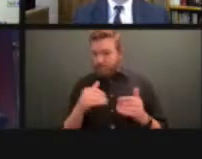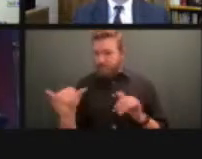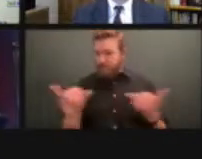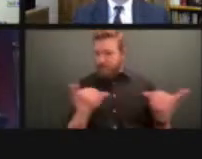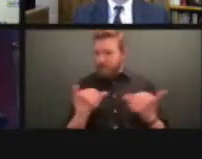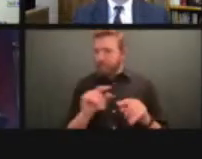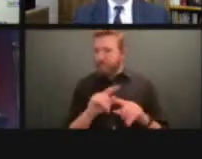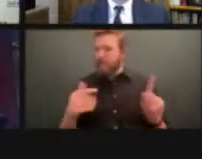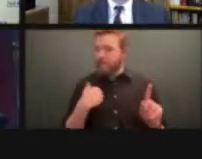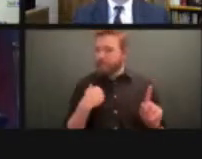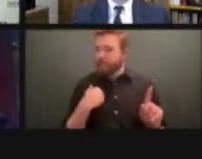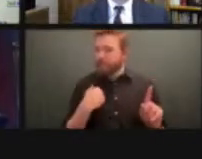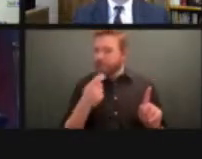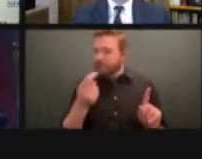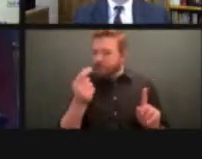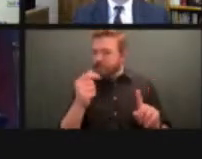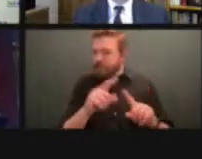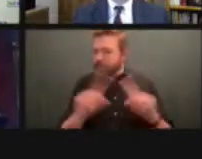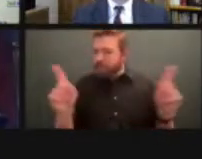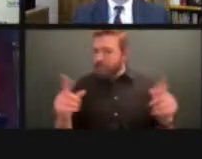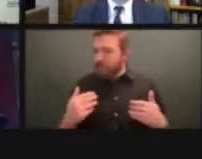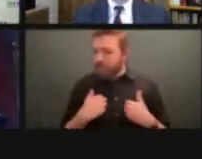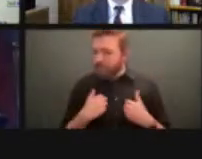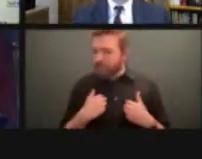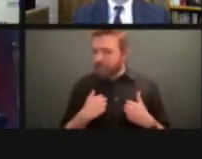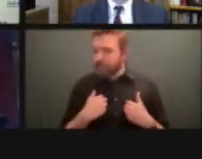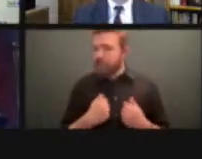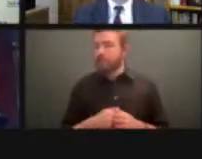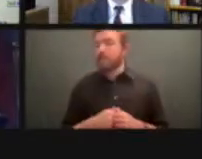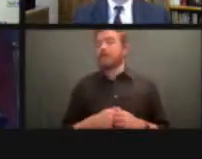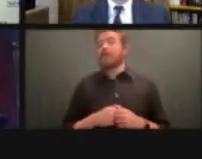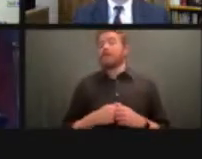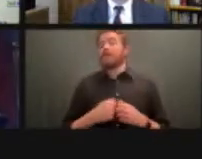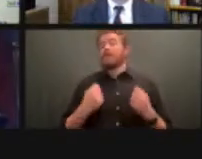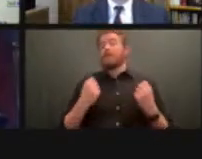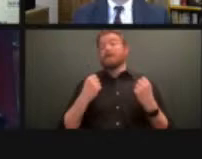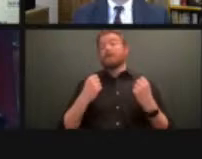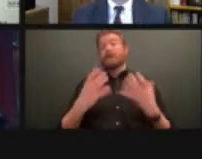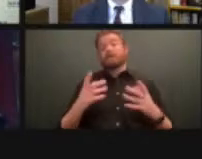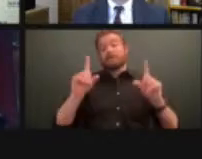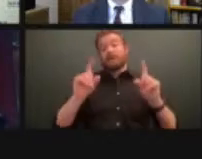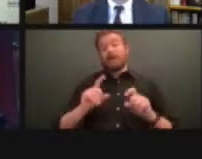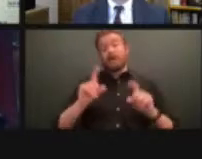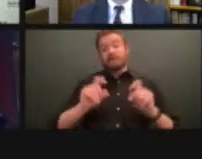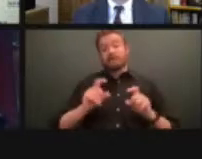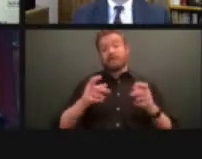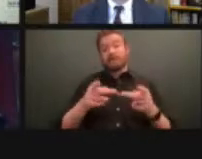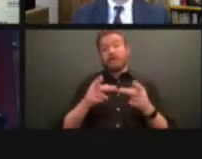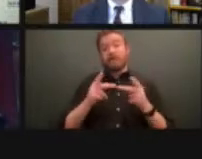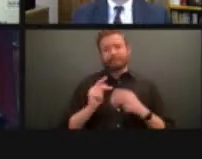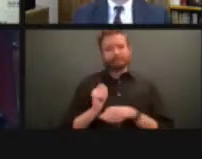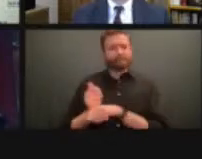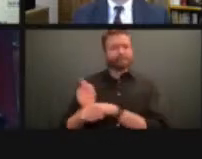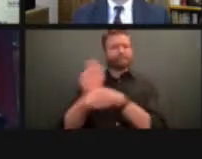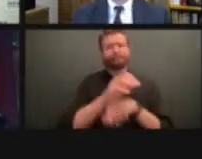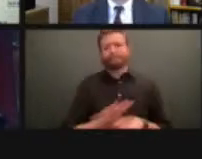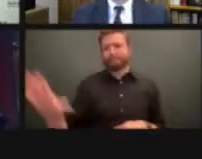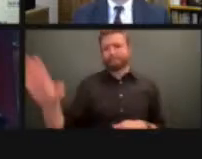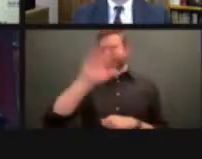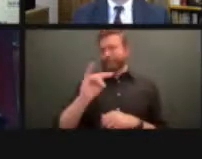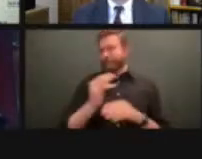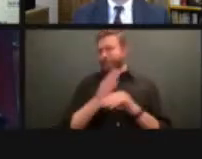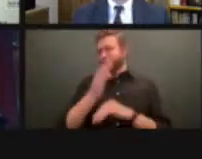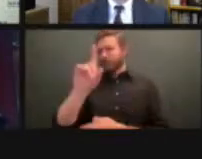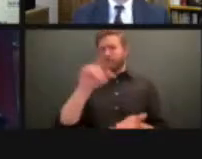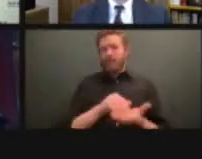open across the state. We are aware that many have long lines or few open appointments, and to be sure, this is an